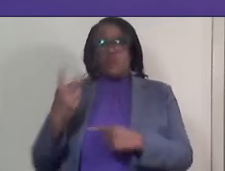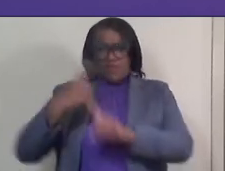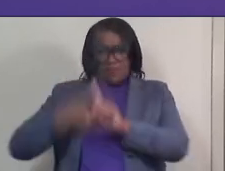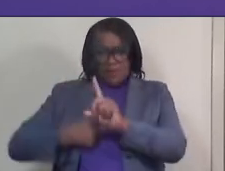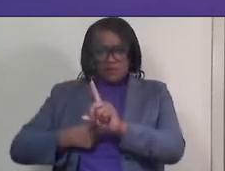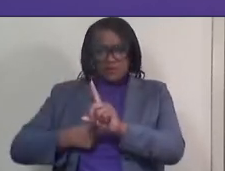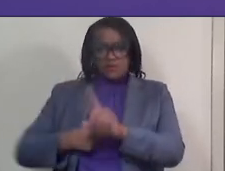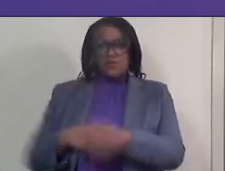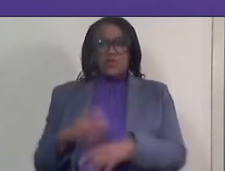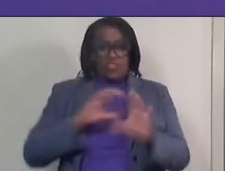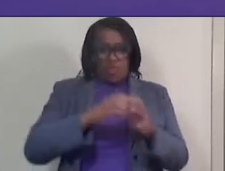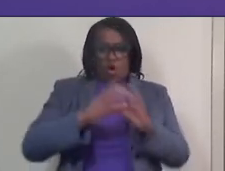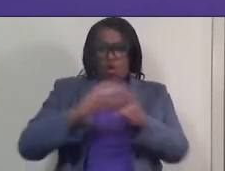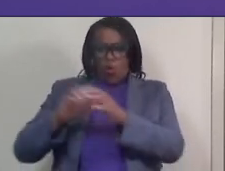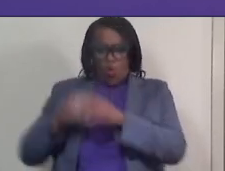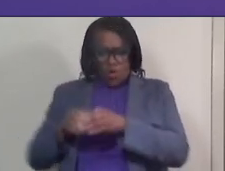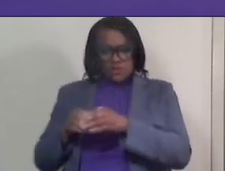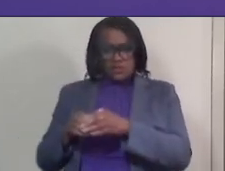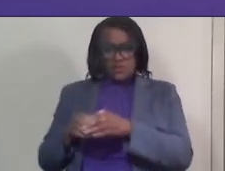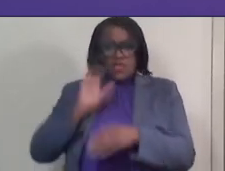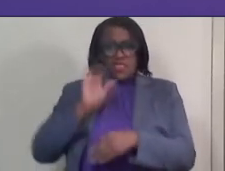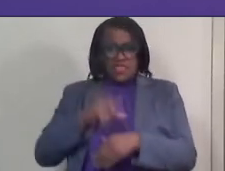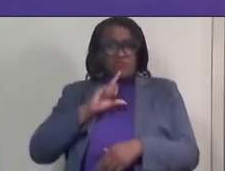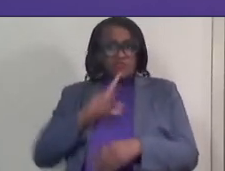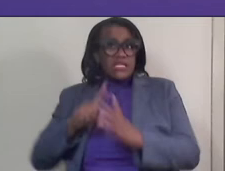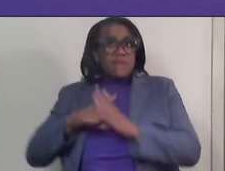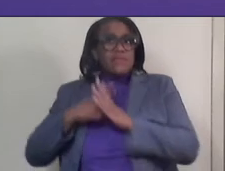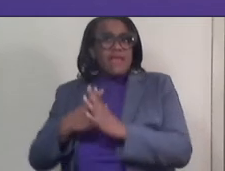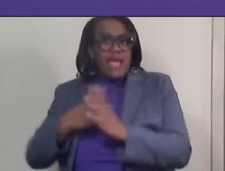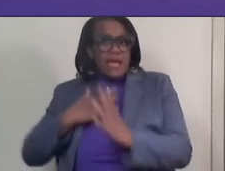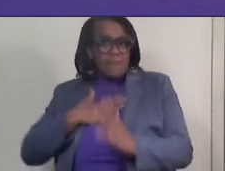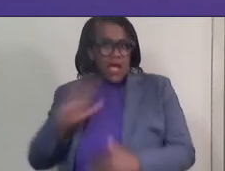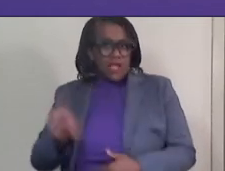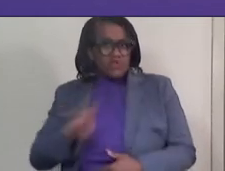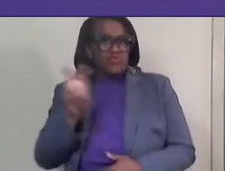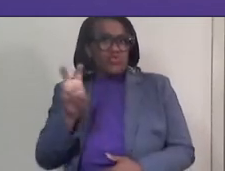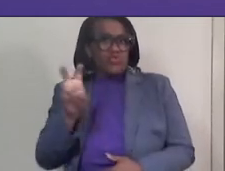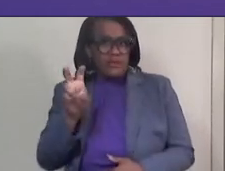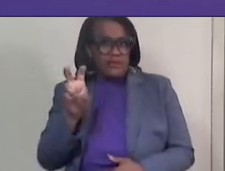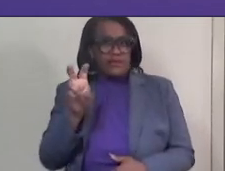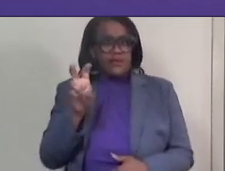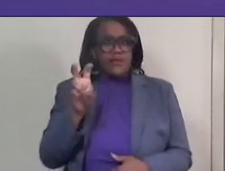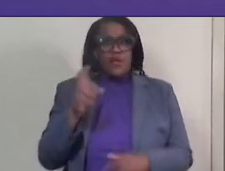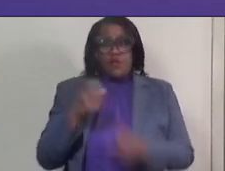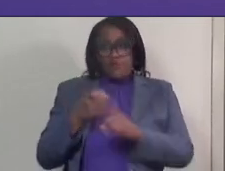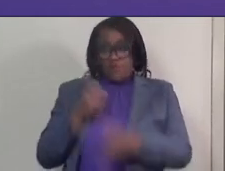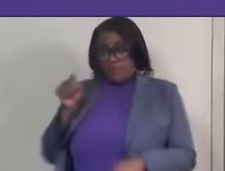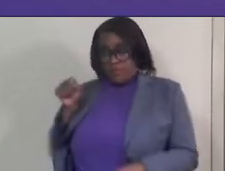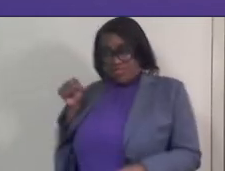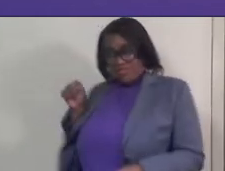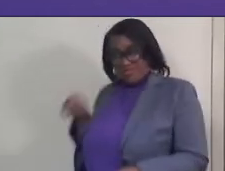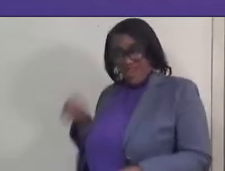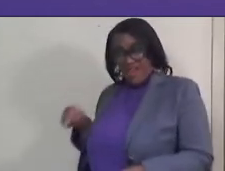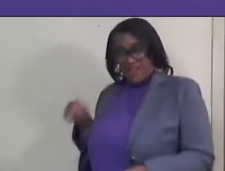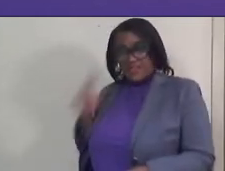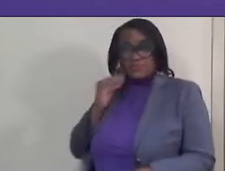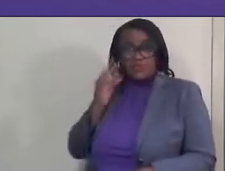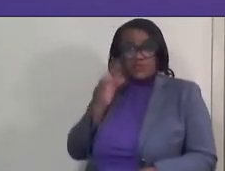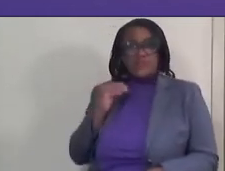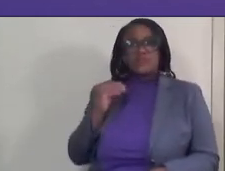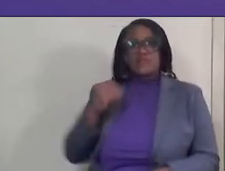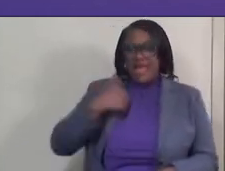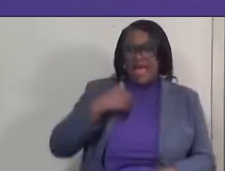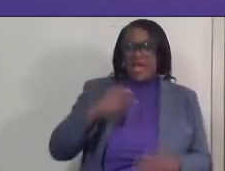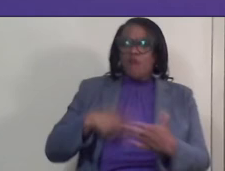cohorts. And that really began my journey. From there was a project I worked